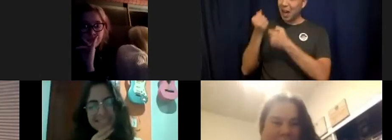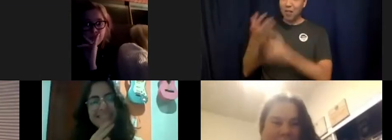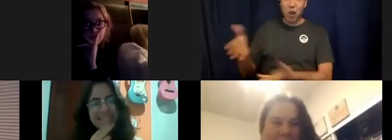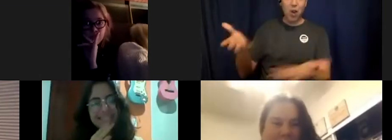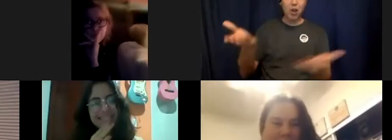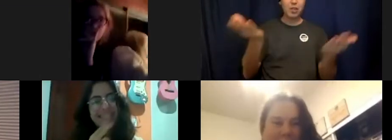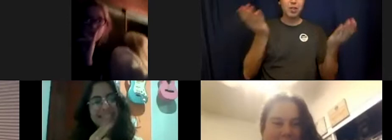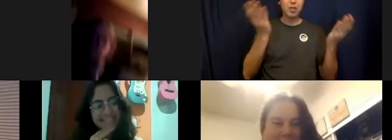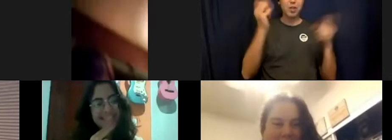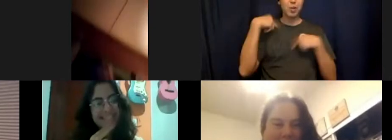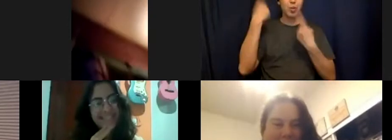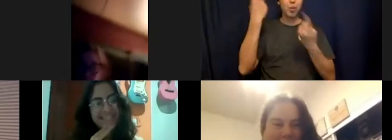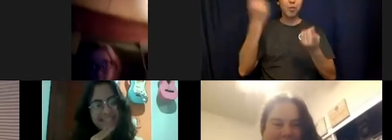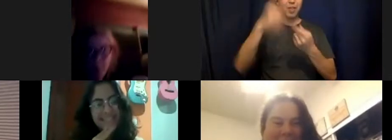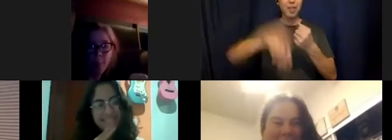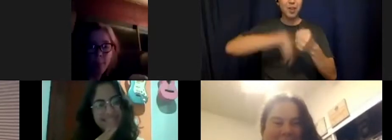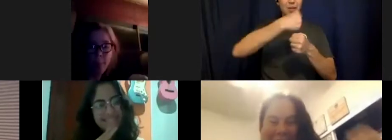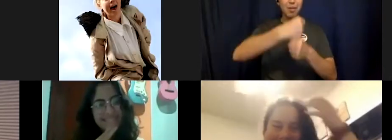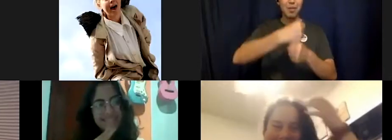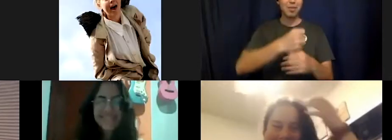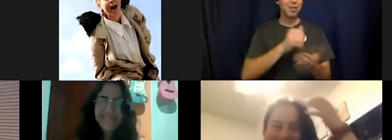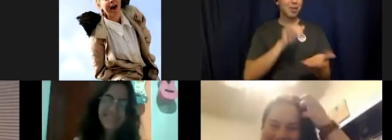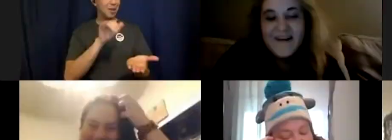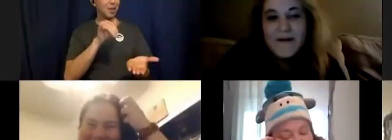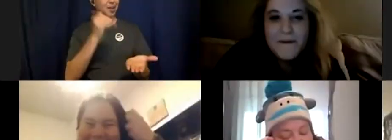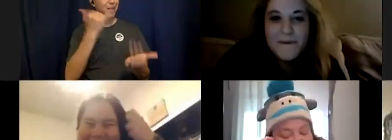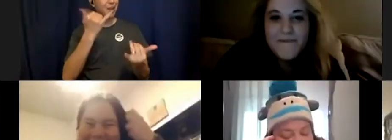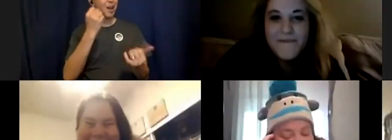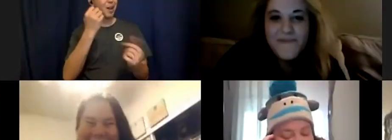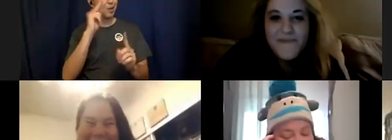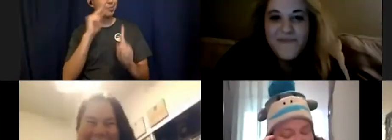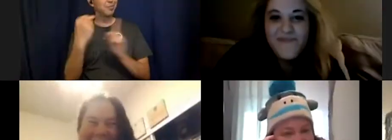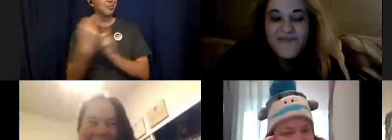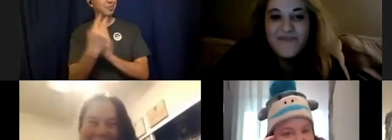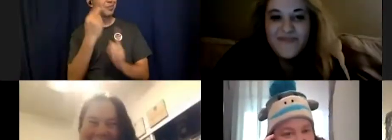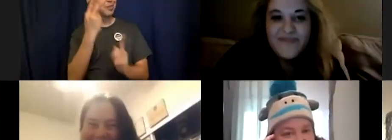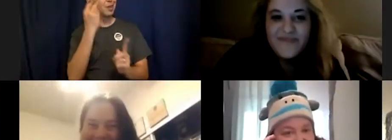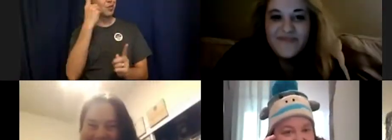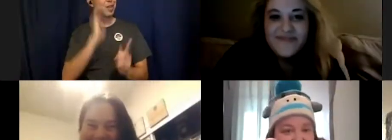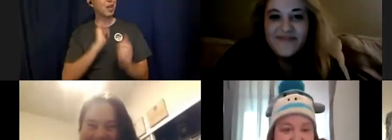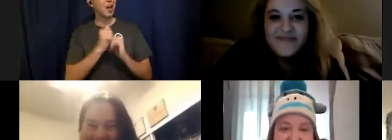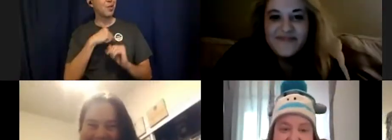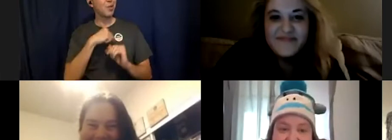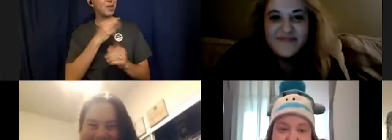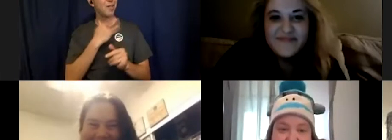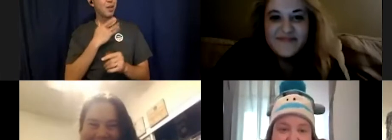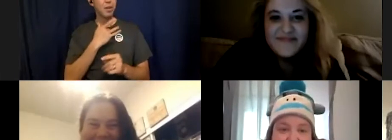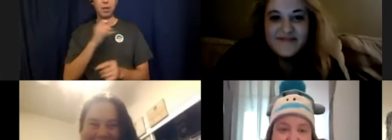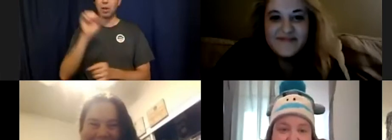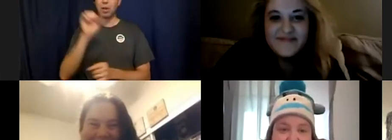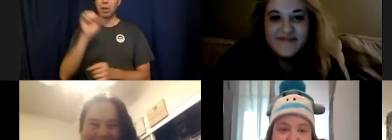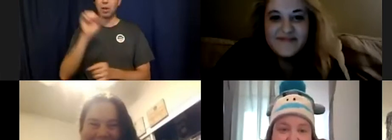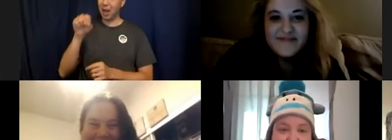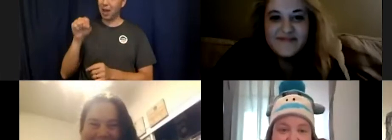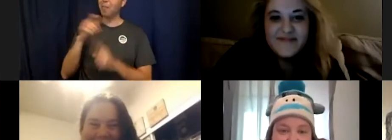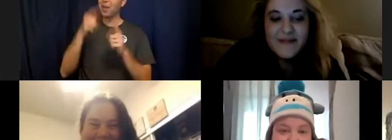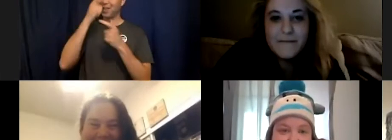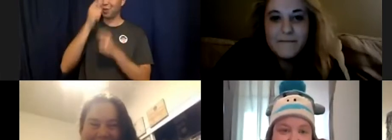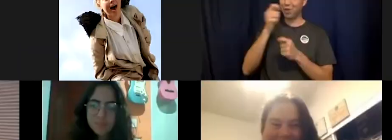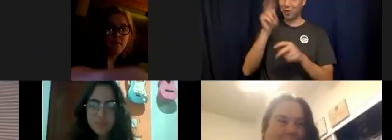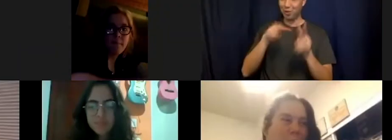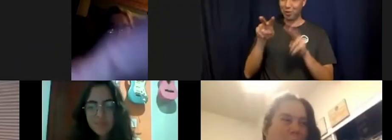It takes a really long time. I know it does. It takes a long time to make a scarf or a hat, a sweater. It does.